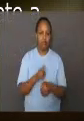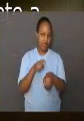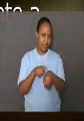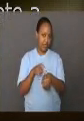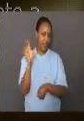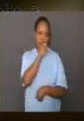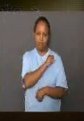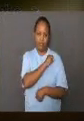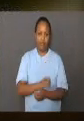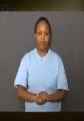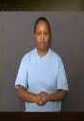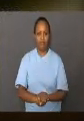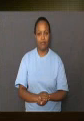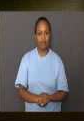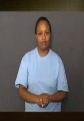Time's up.